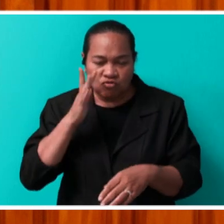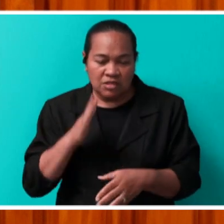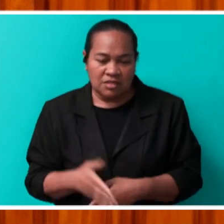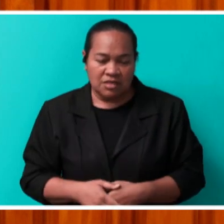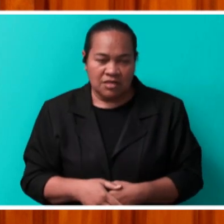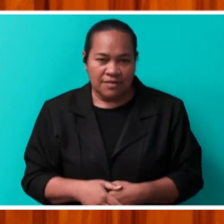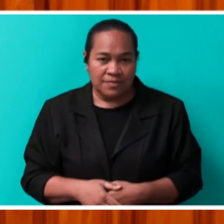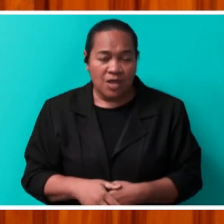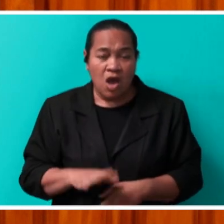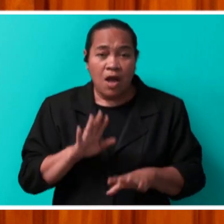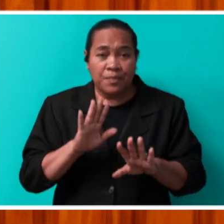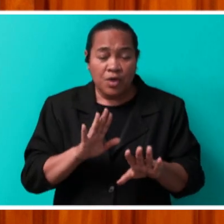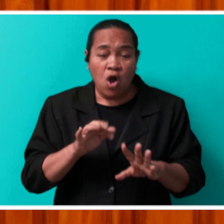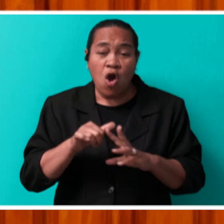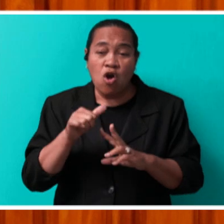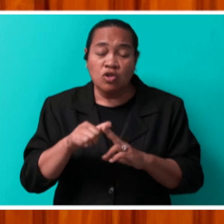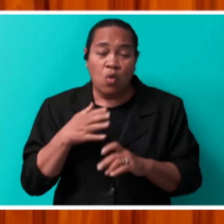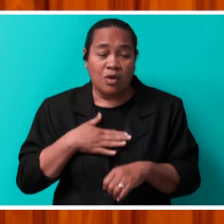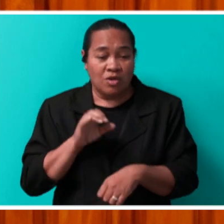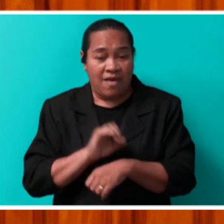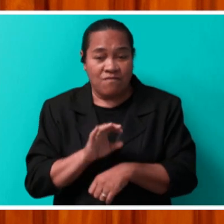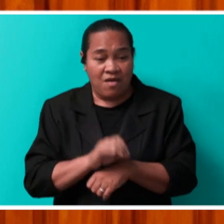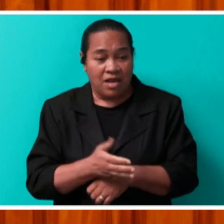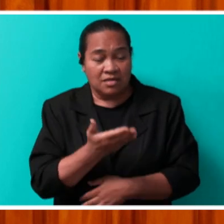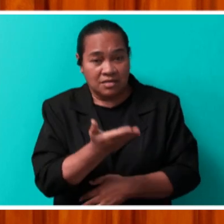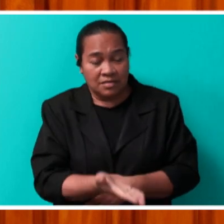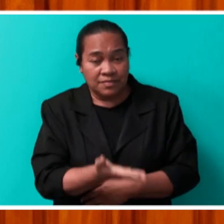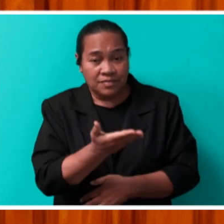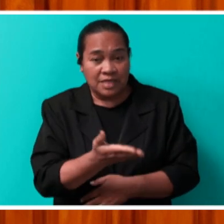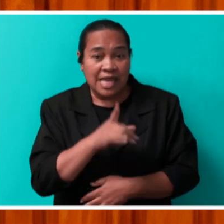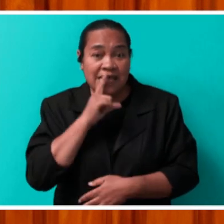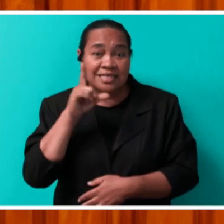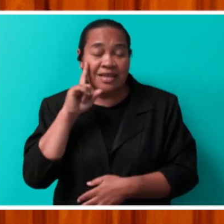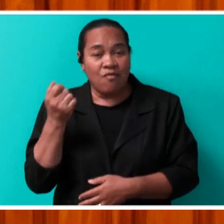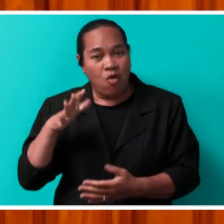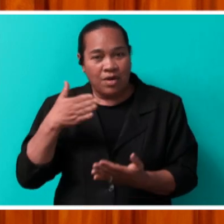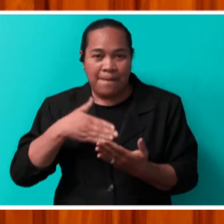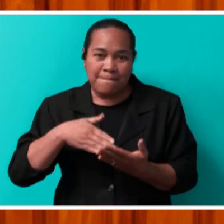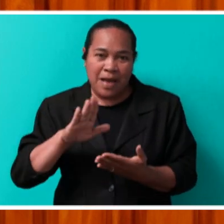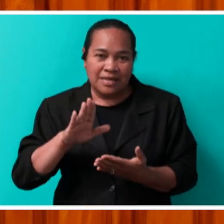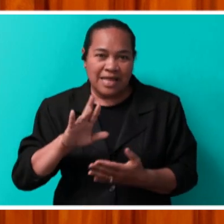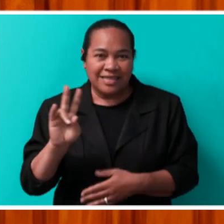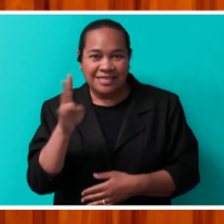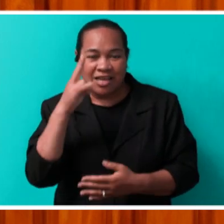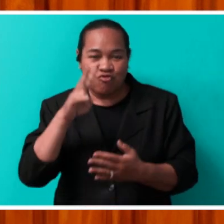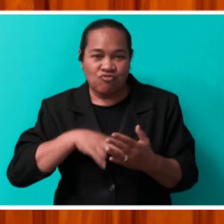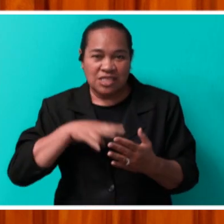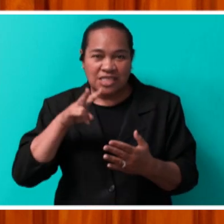also advise the honourable member that yesterday we passed the second reading of the